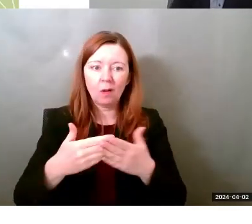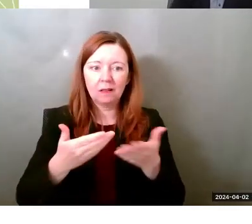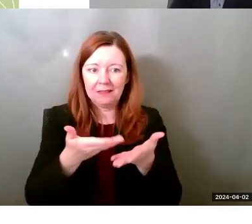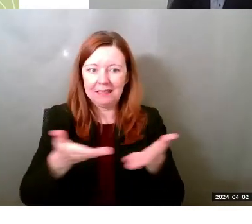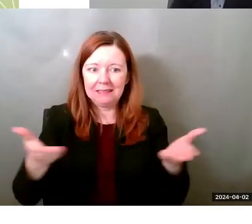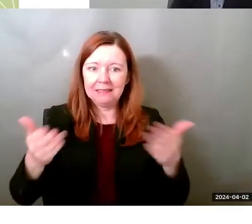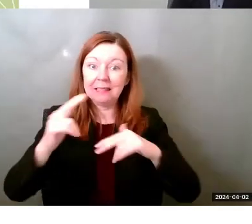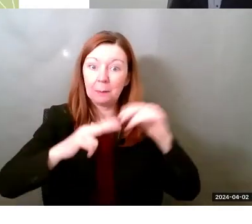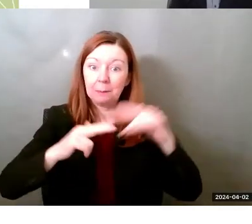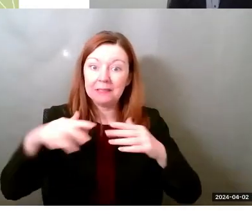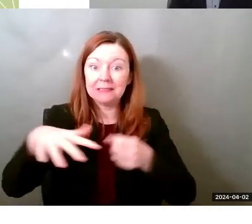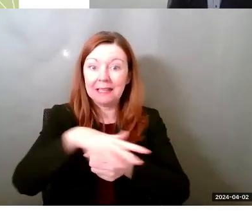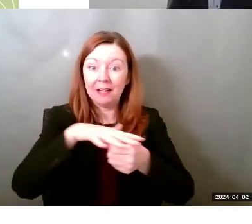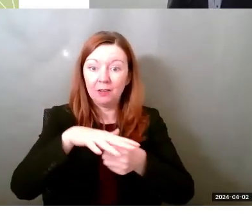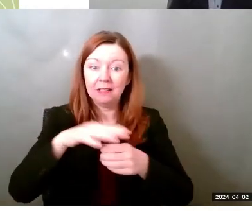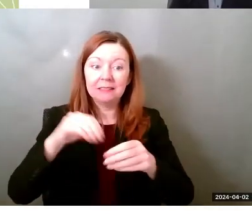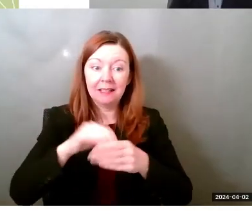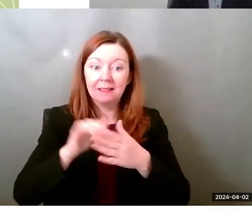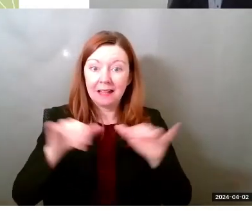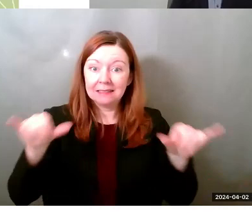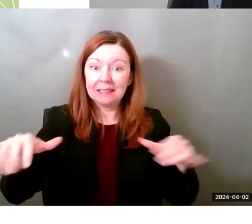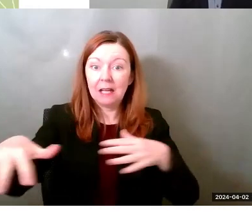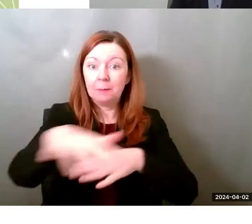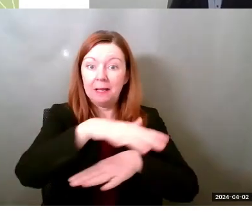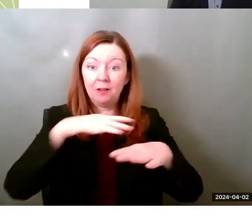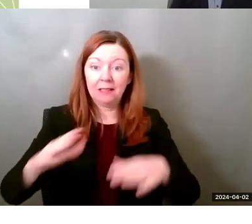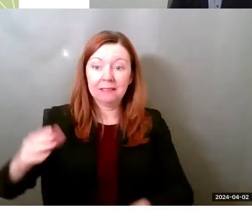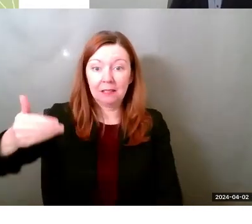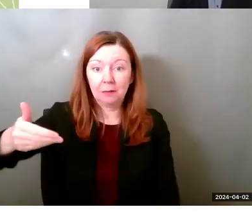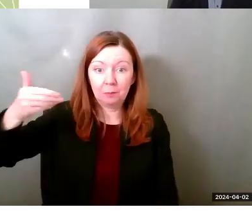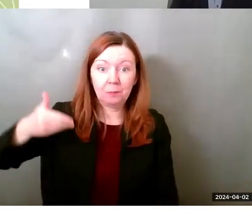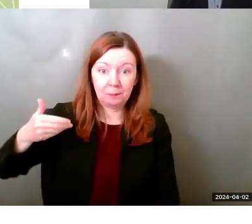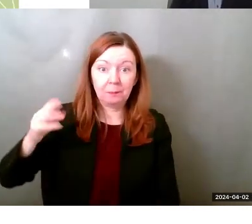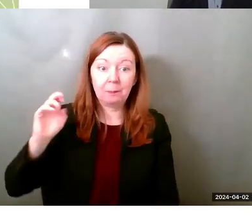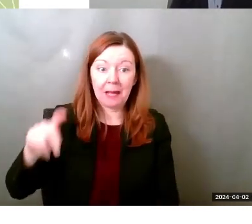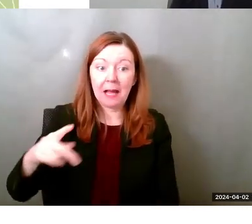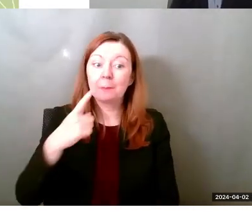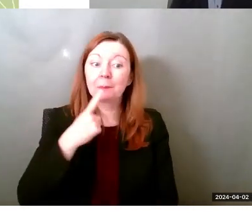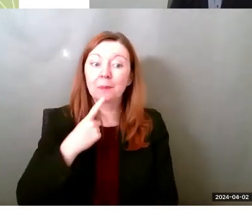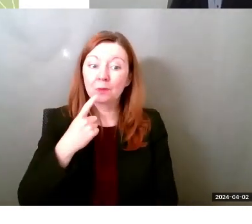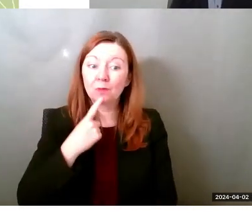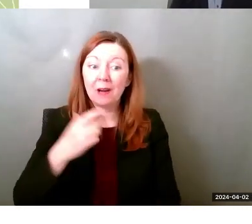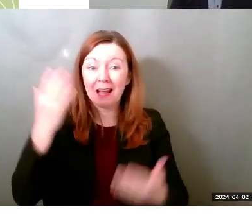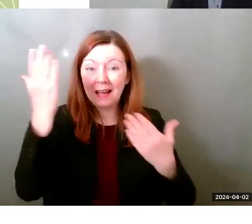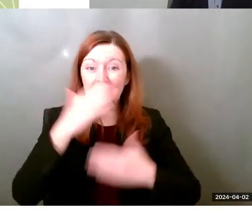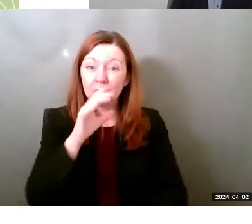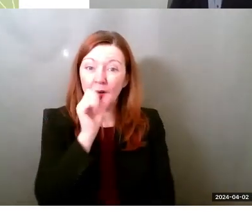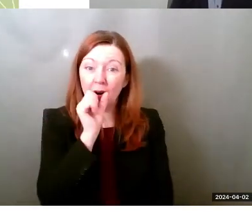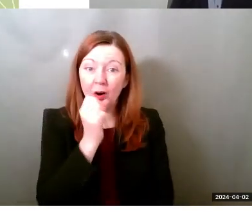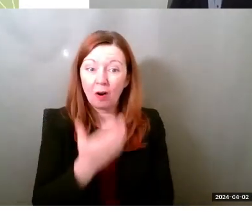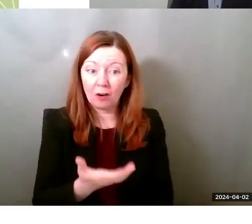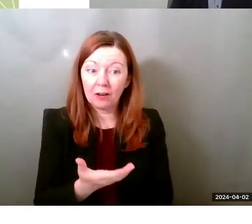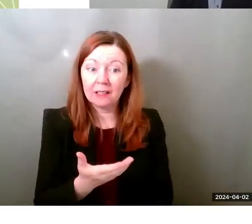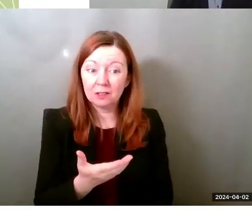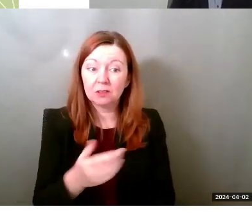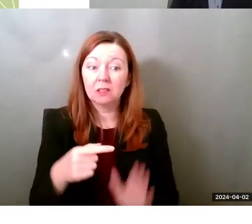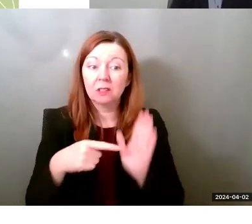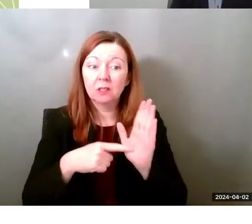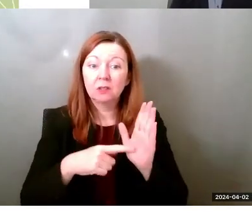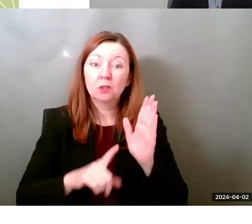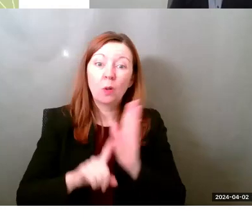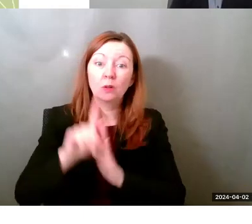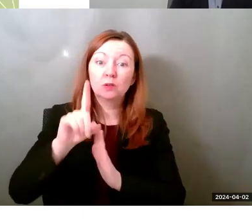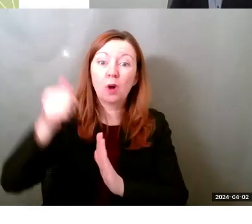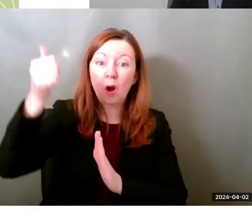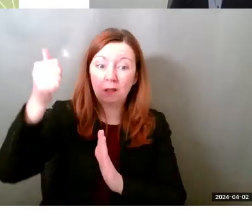building areas in that same area as the previous map. The red and dark orange color blocks show the tallest